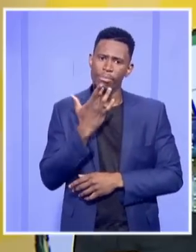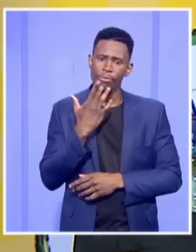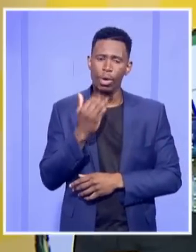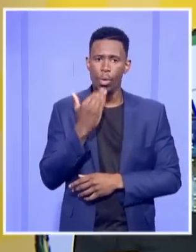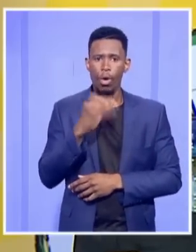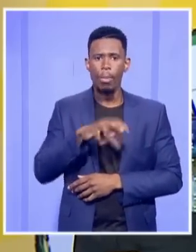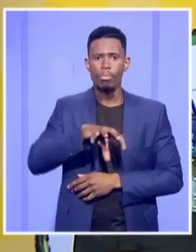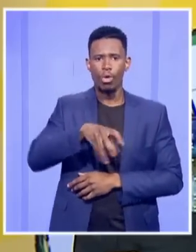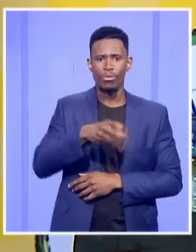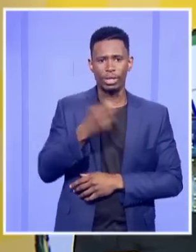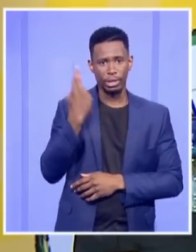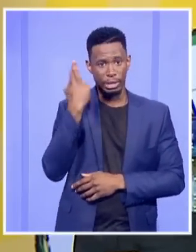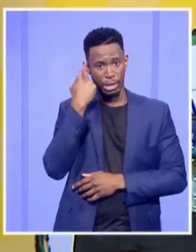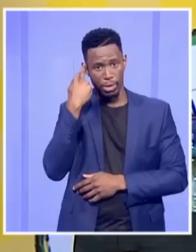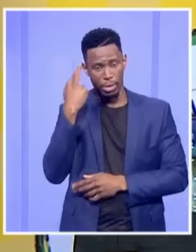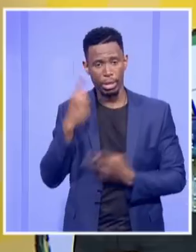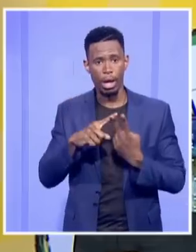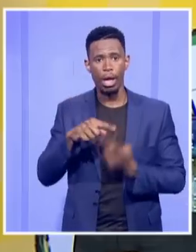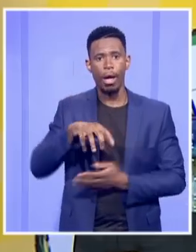and provincial chairpersons.